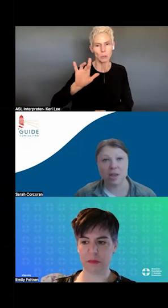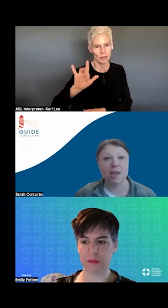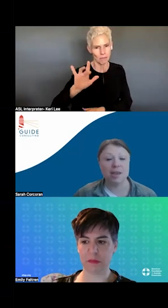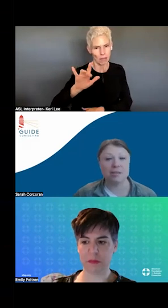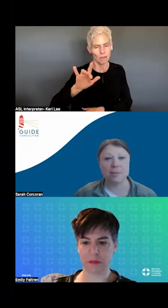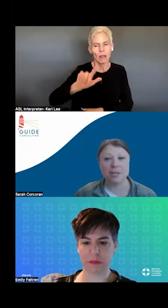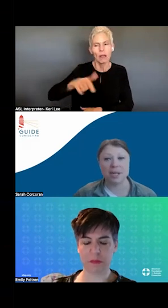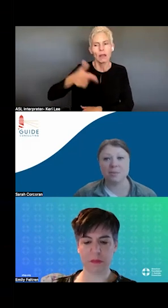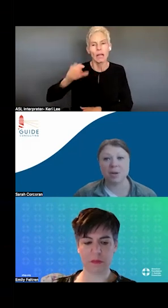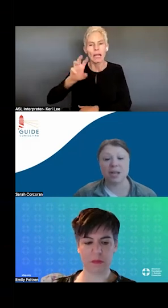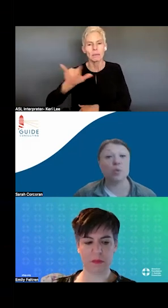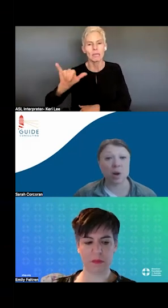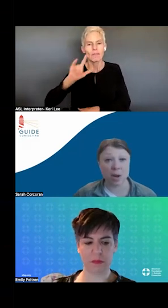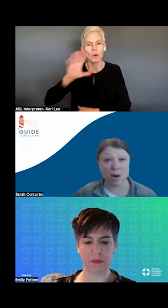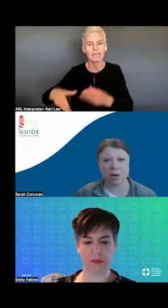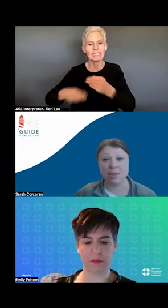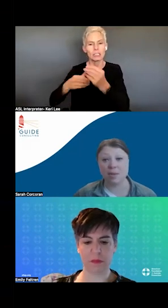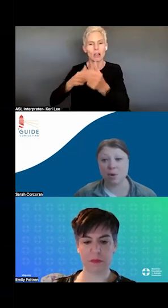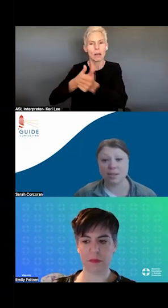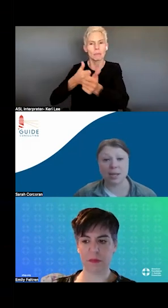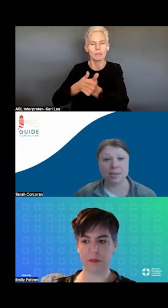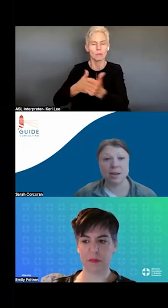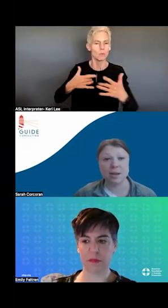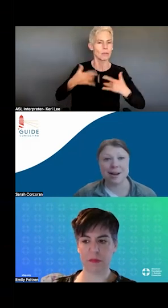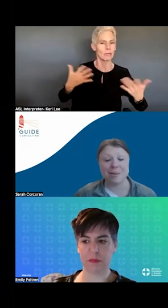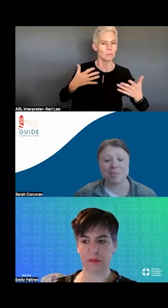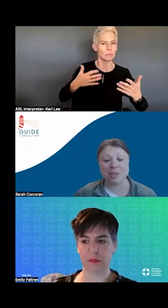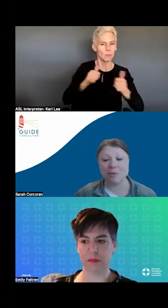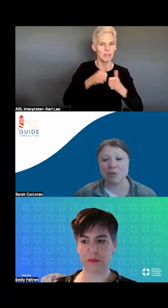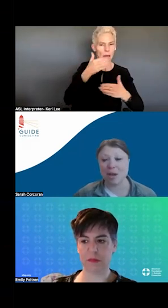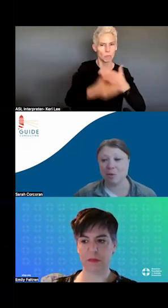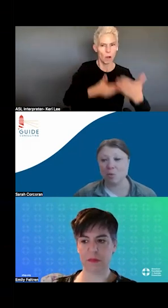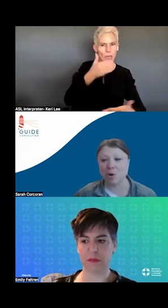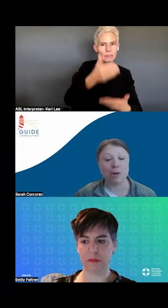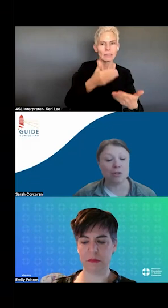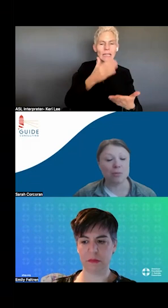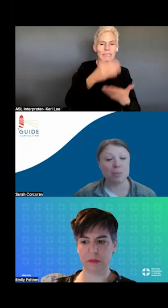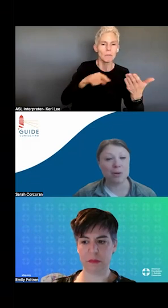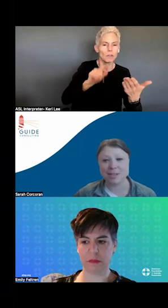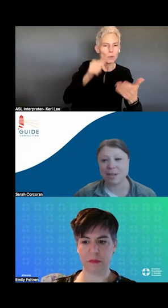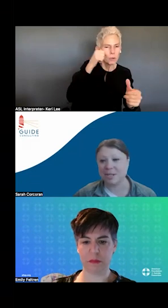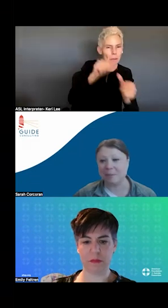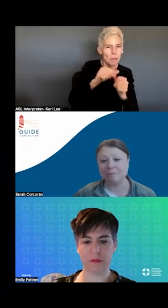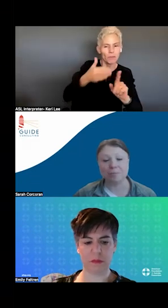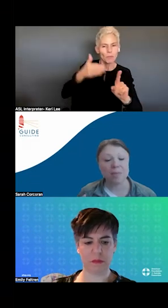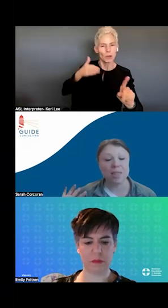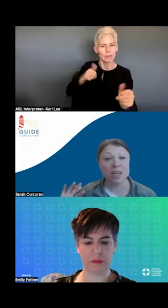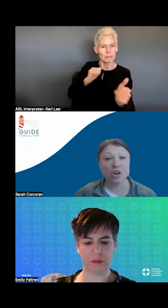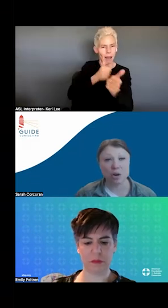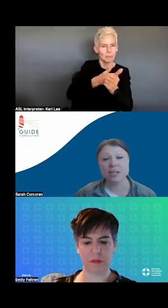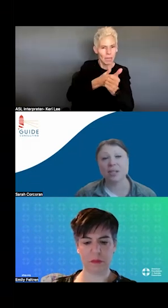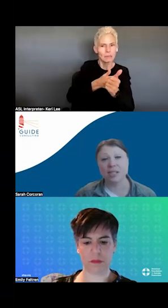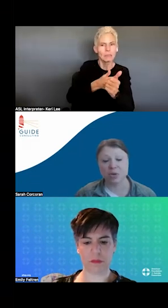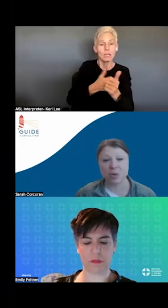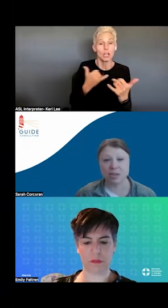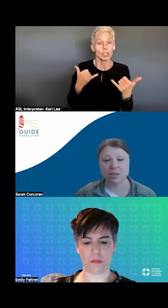additional Hill updates, but kind of where we are in the process. Some of you may recall from a previous update, the